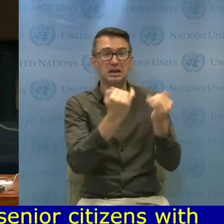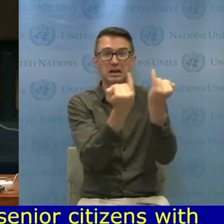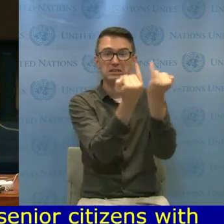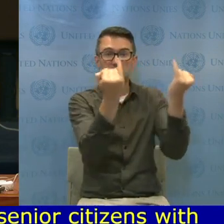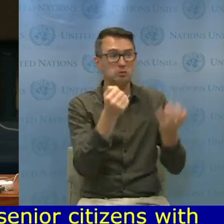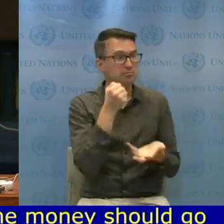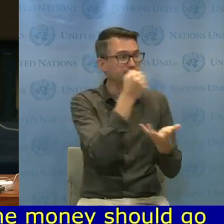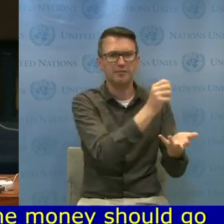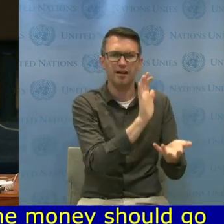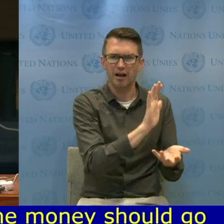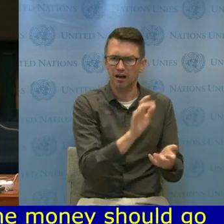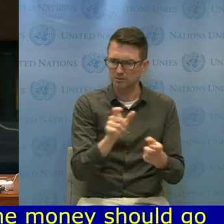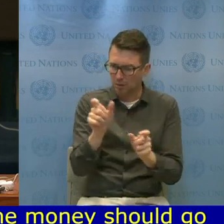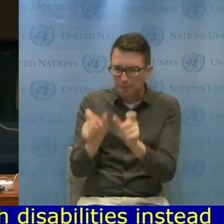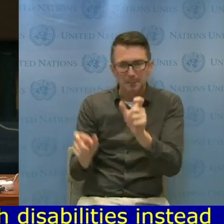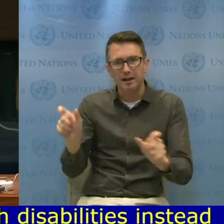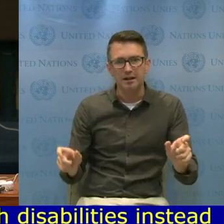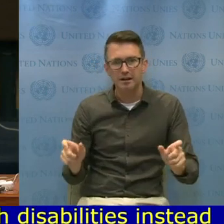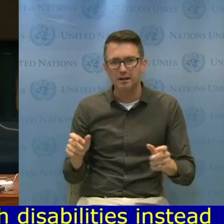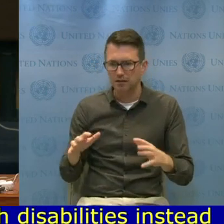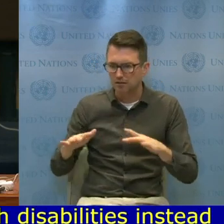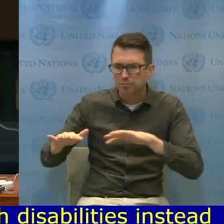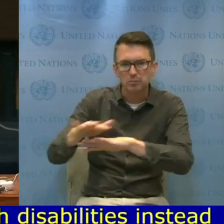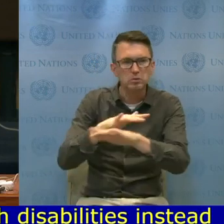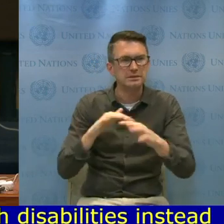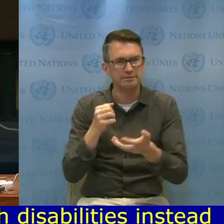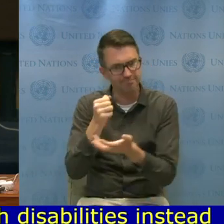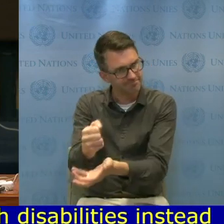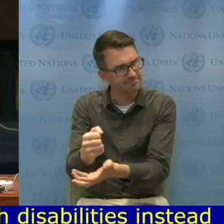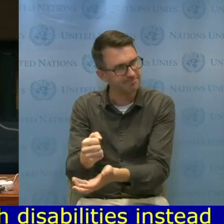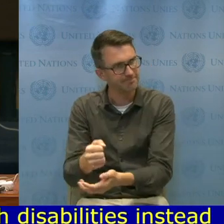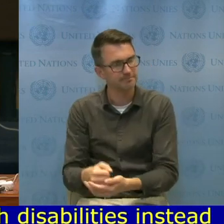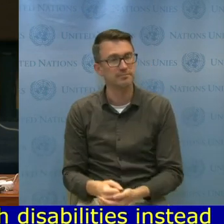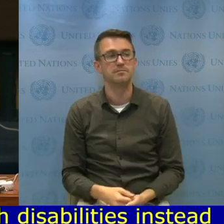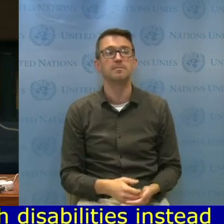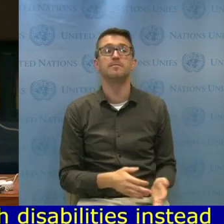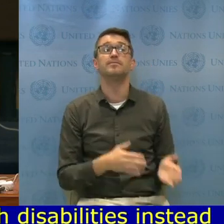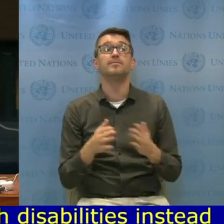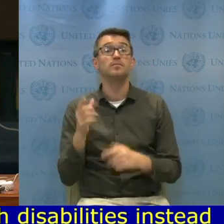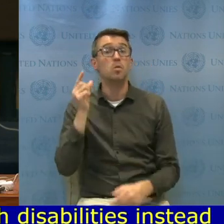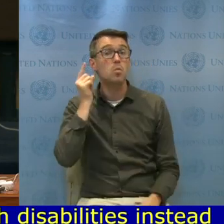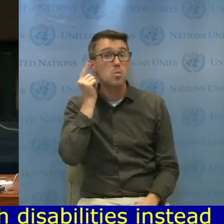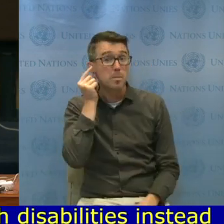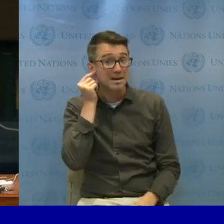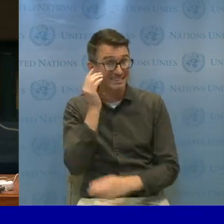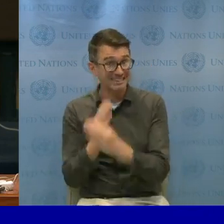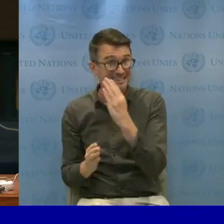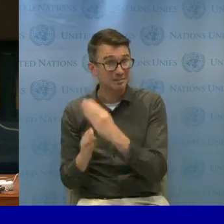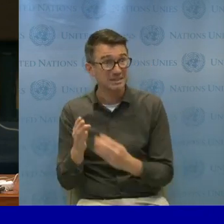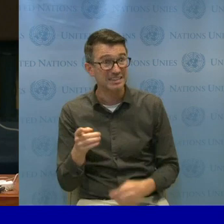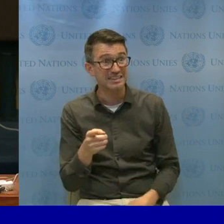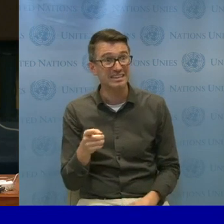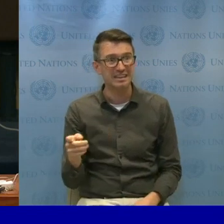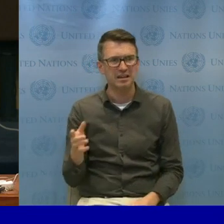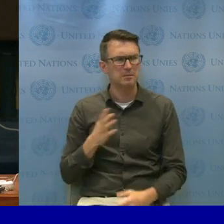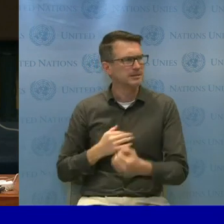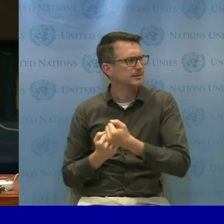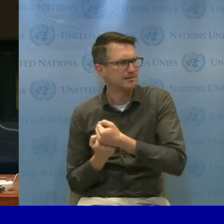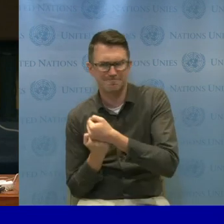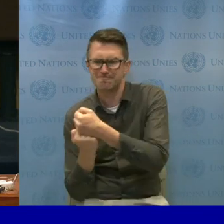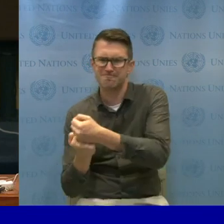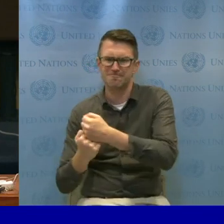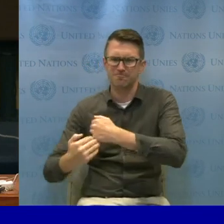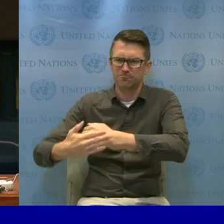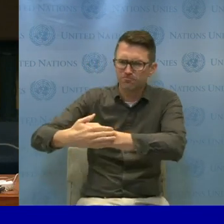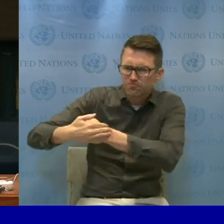issues of women's disabilities, as you know, we need protection from violence and exploitations,